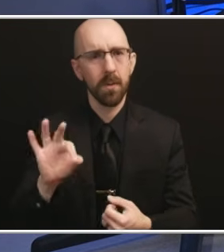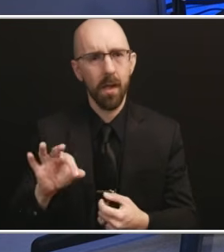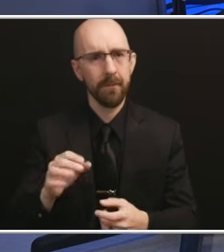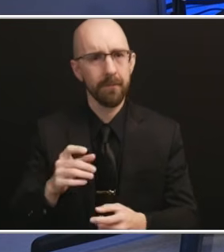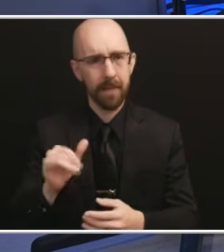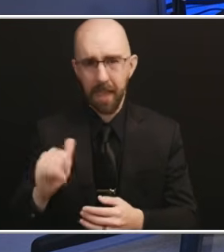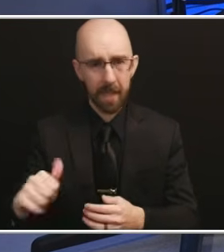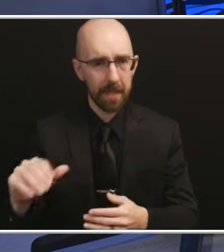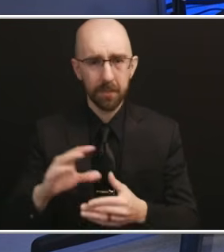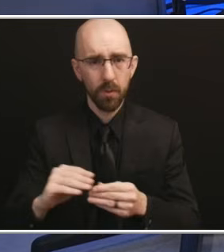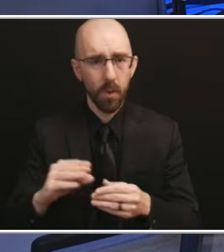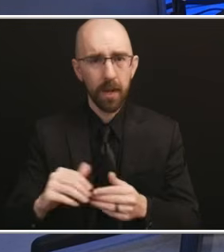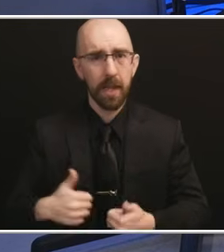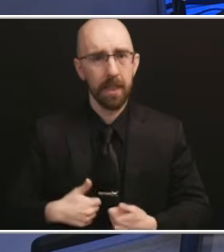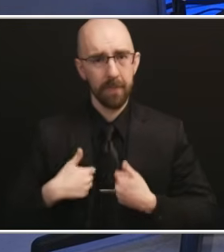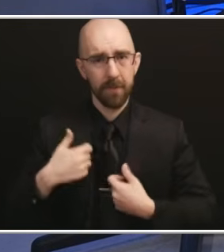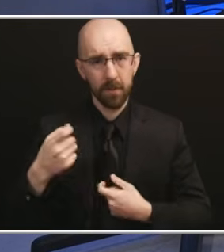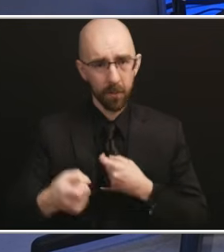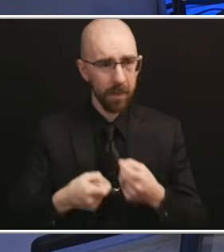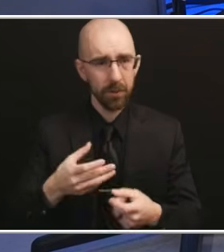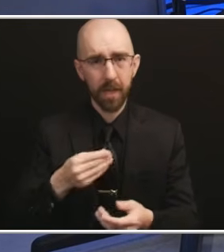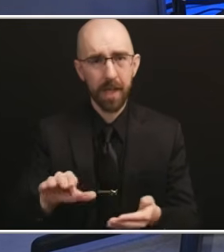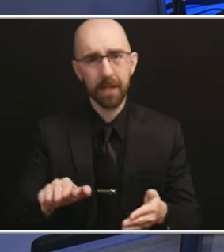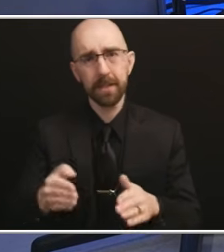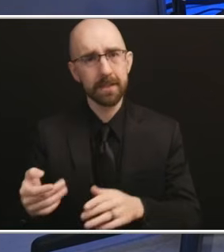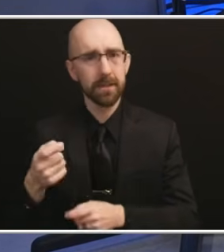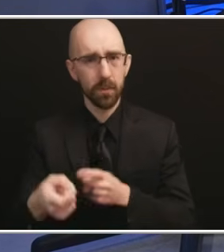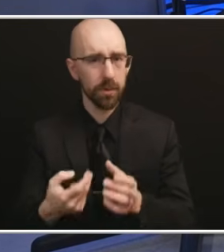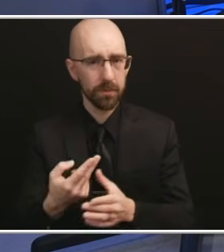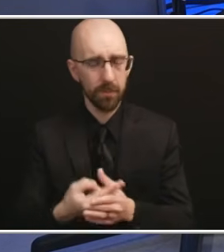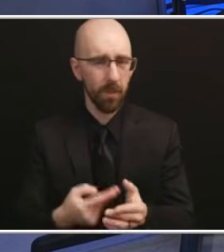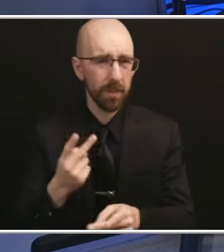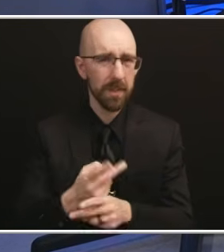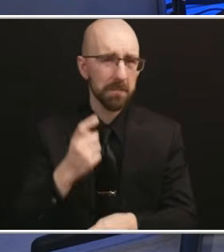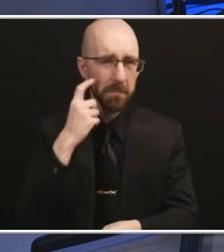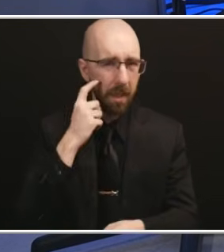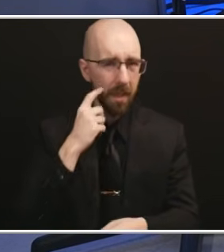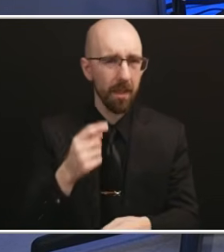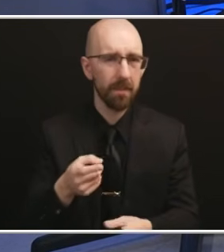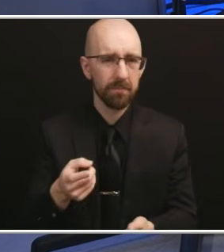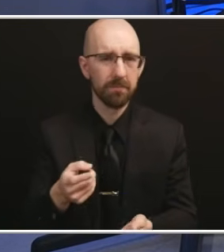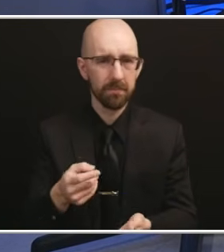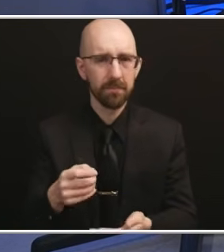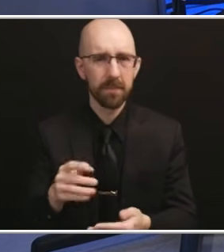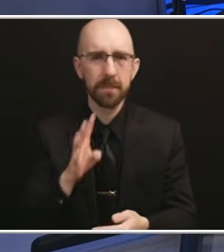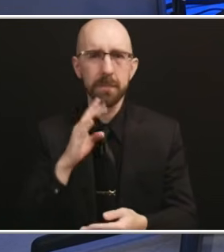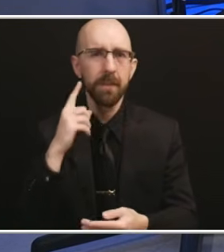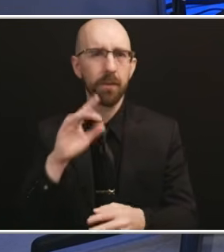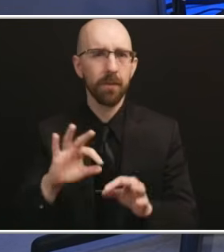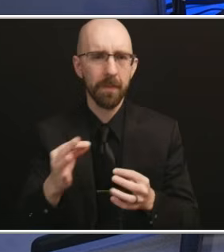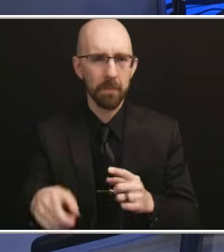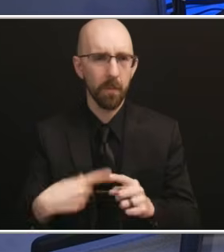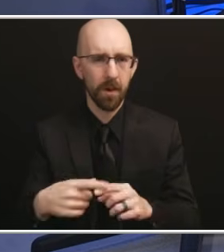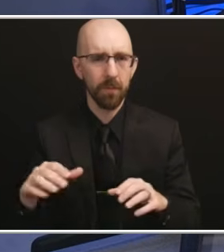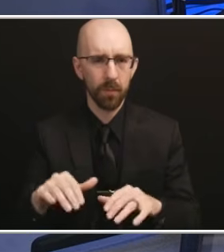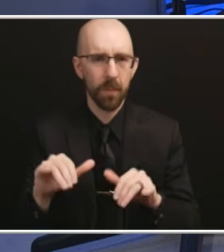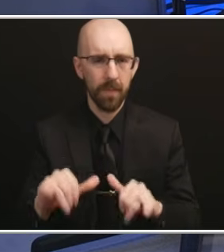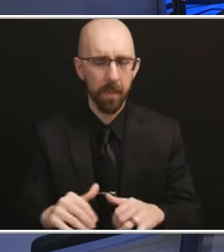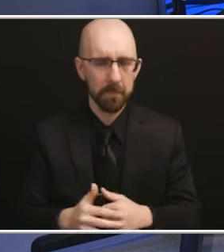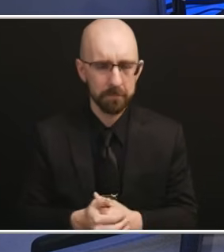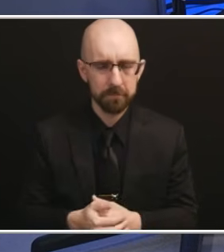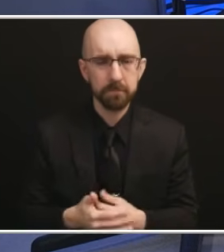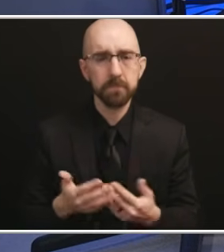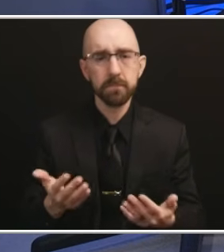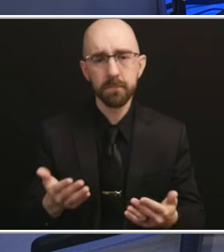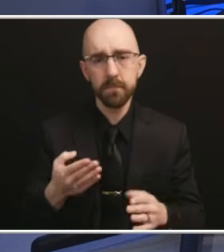as in deceased donation. So please keep that in mind. Speak with your family before doing that. So before